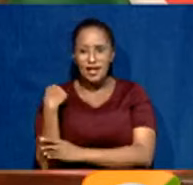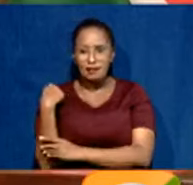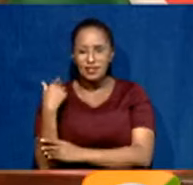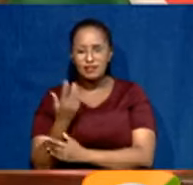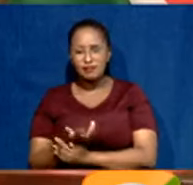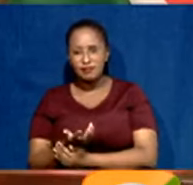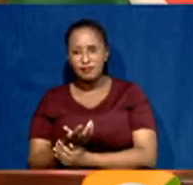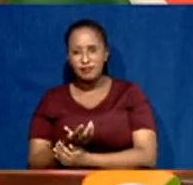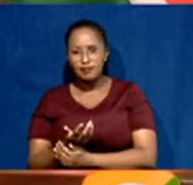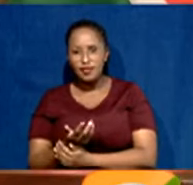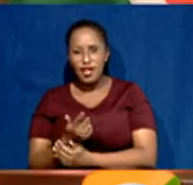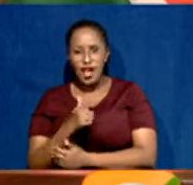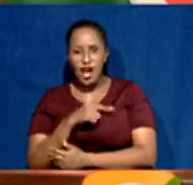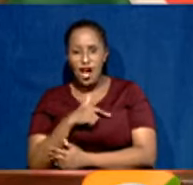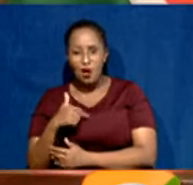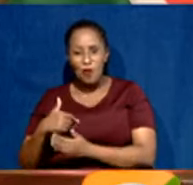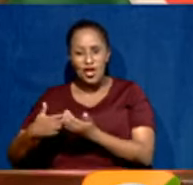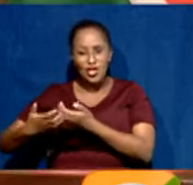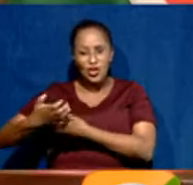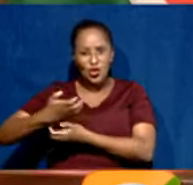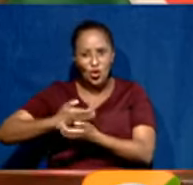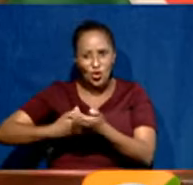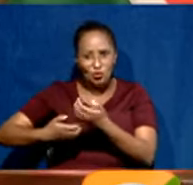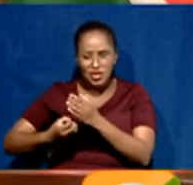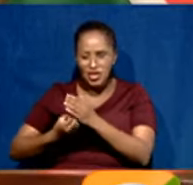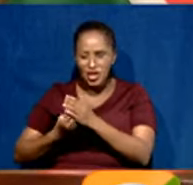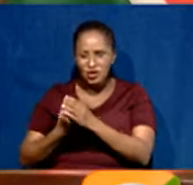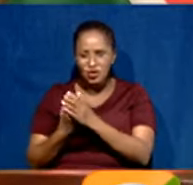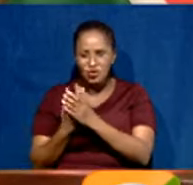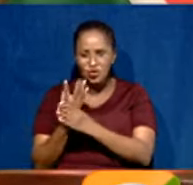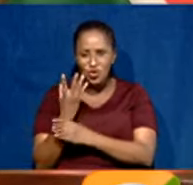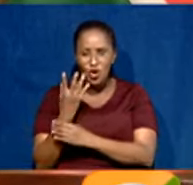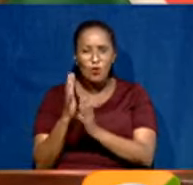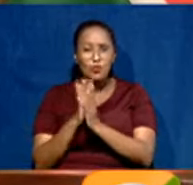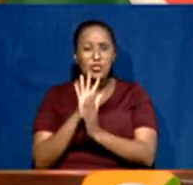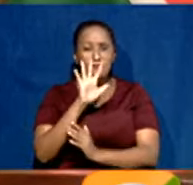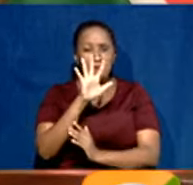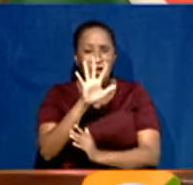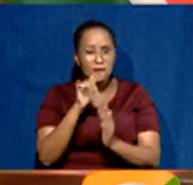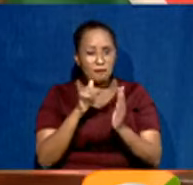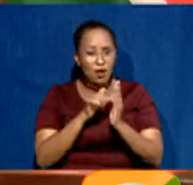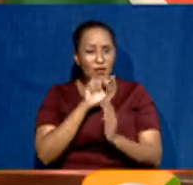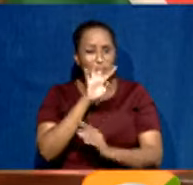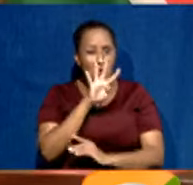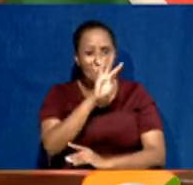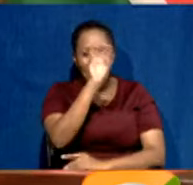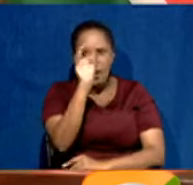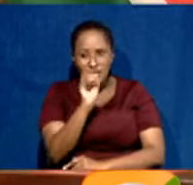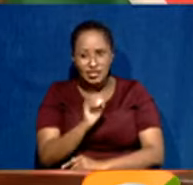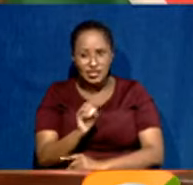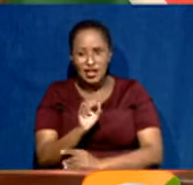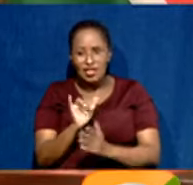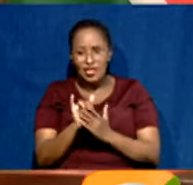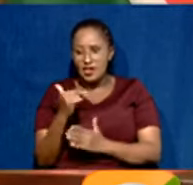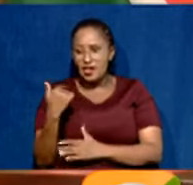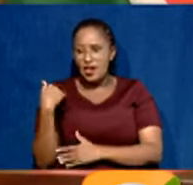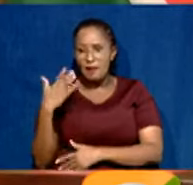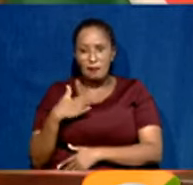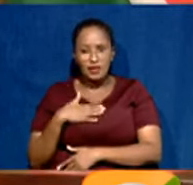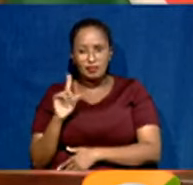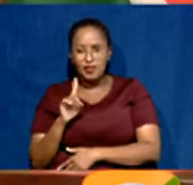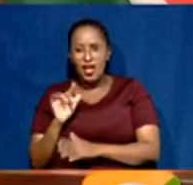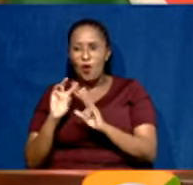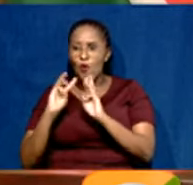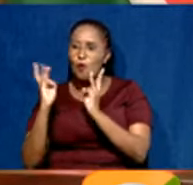Number two, our economy is growing at 5.4%. Not my figures, World Bank